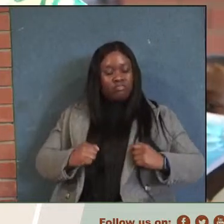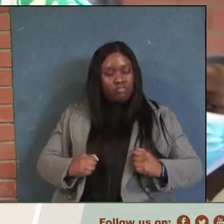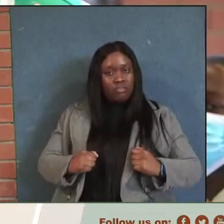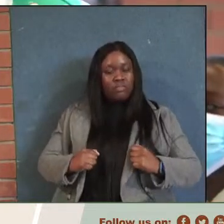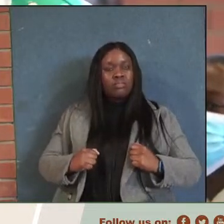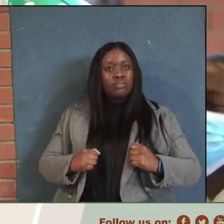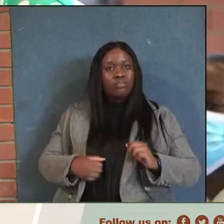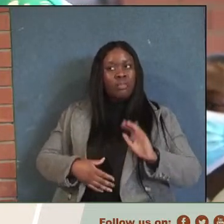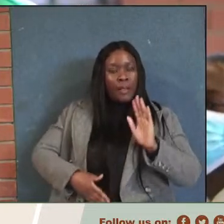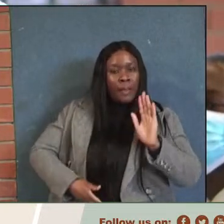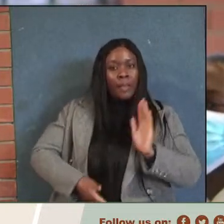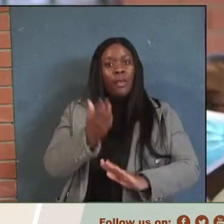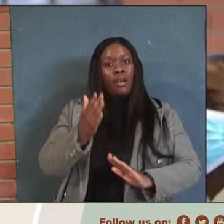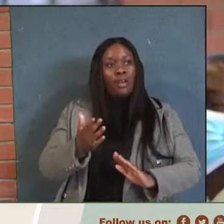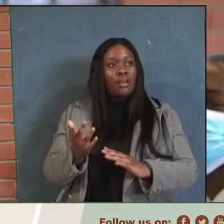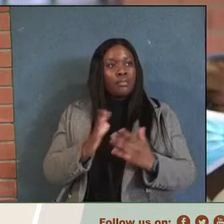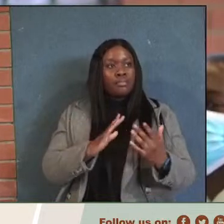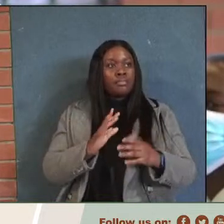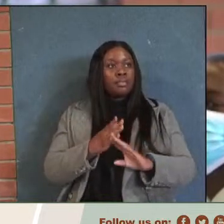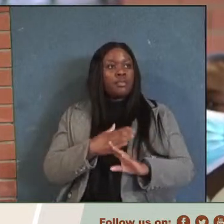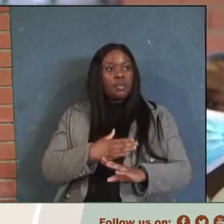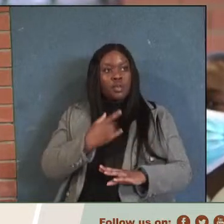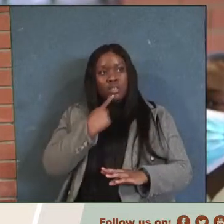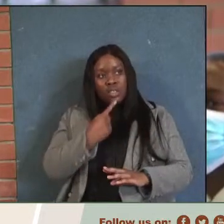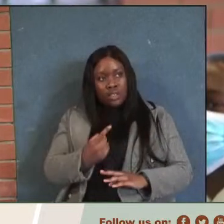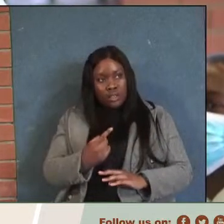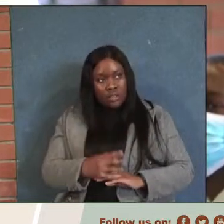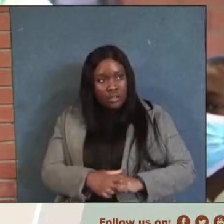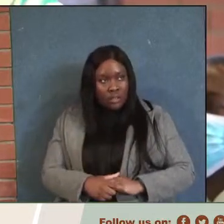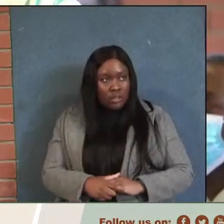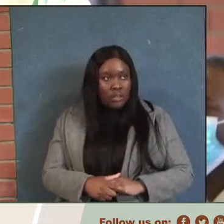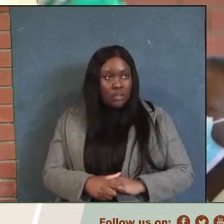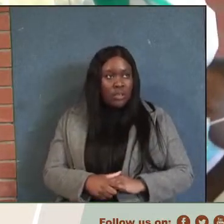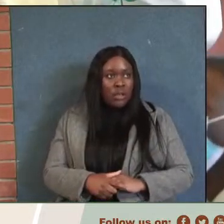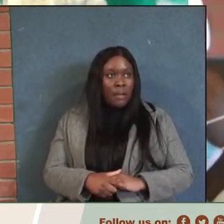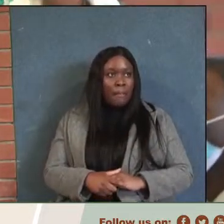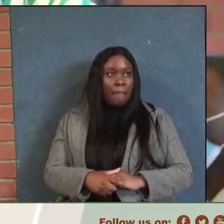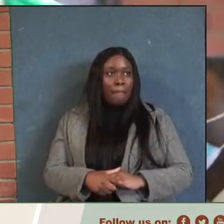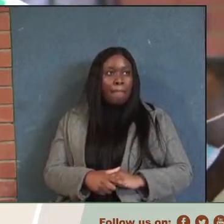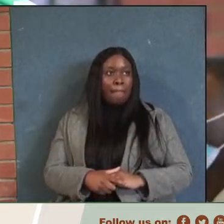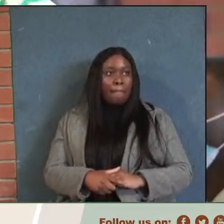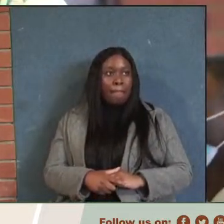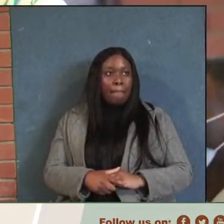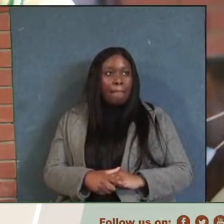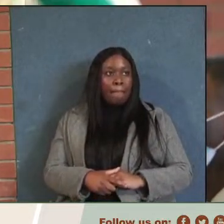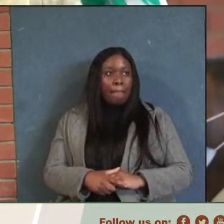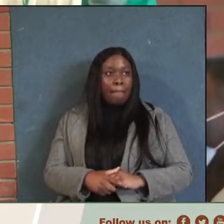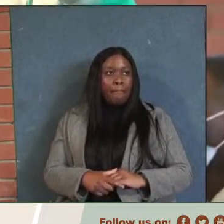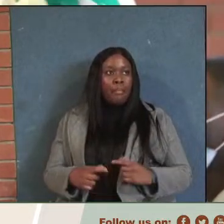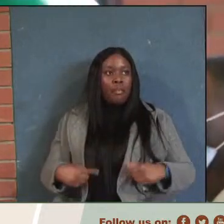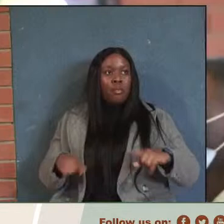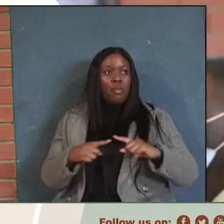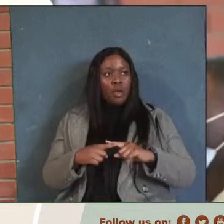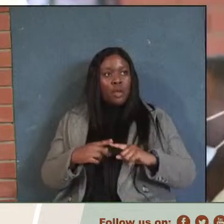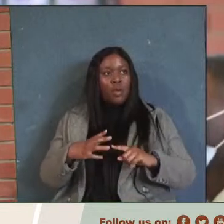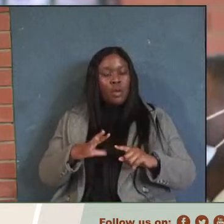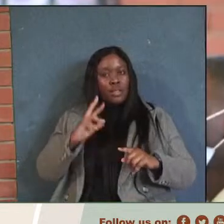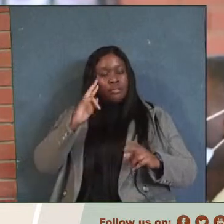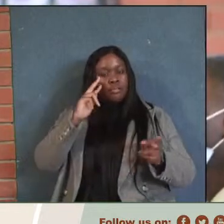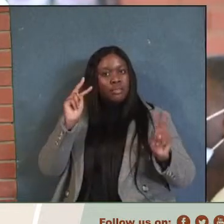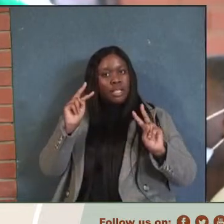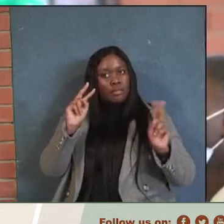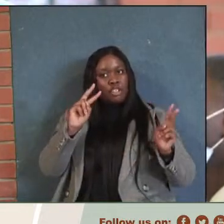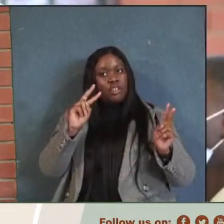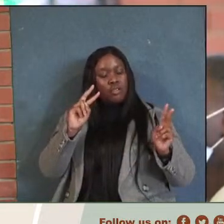to overcome. Njengoba sengishilo ngiphonsela inselelo phezukombono wendlu. Therefore, we are challenging the perceptions of the